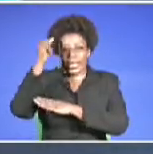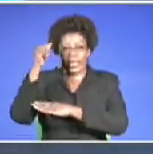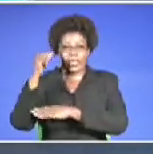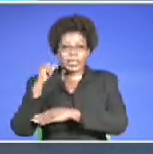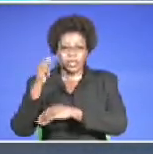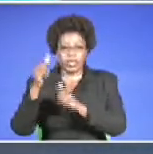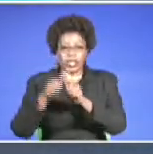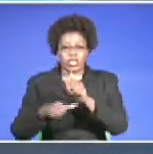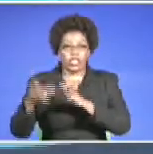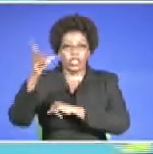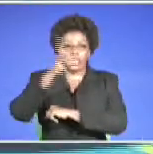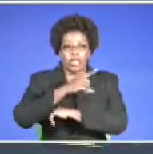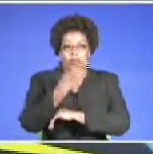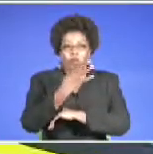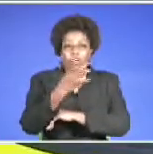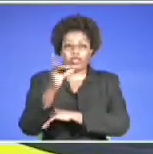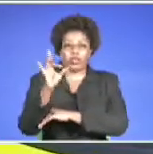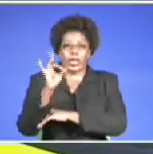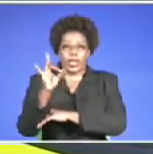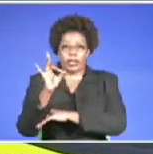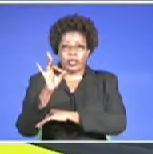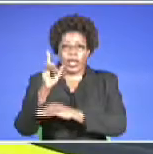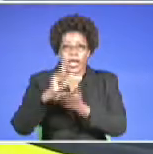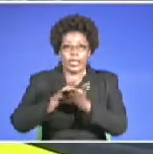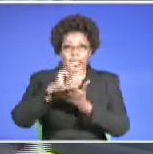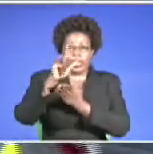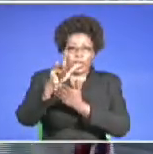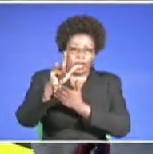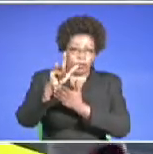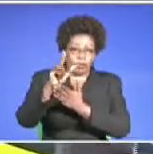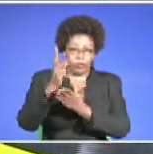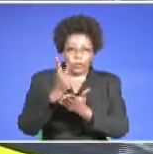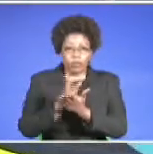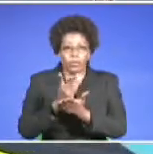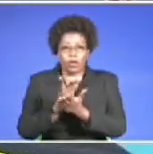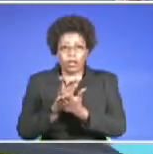place every day between 4 to 8 at the Airport Industrial Park.